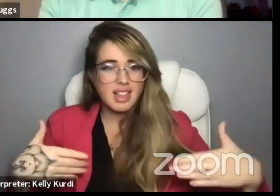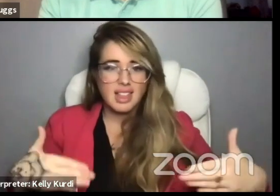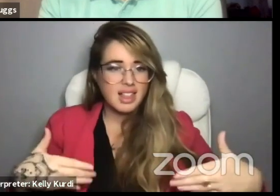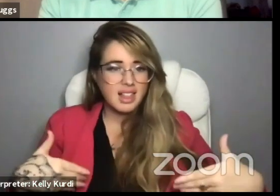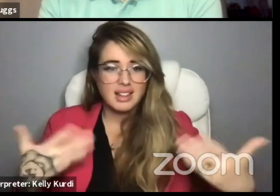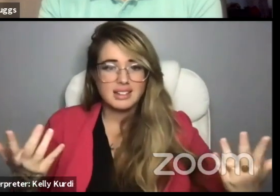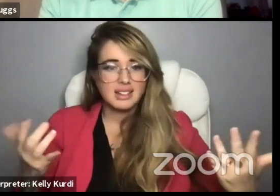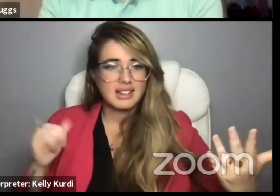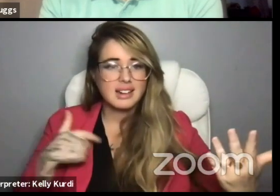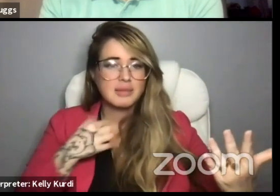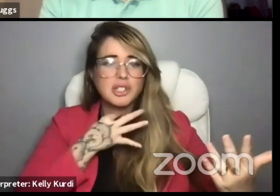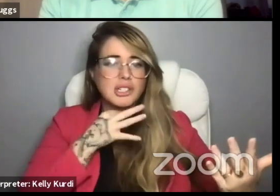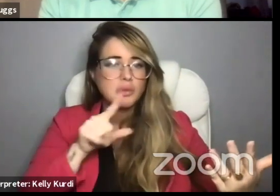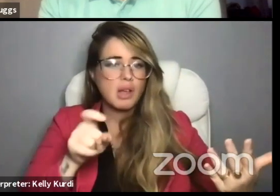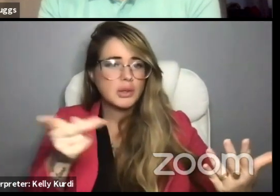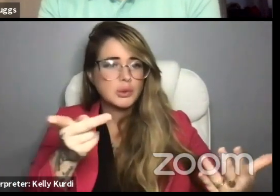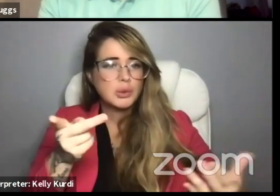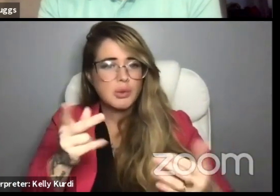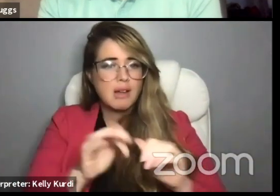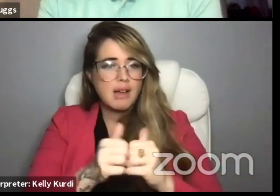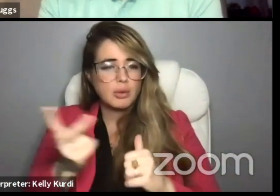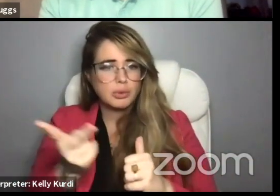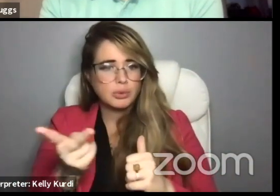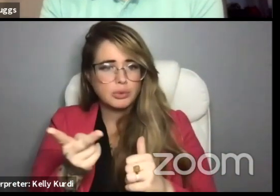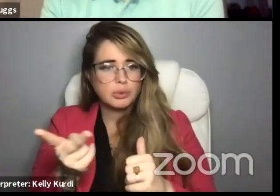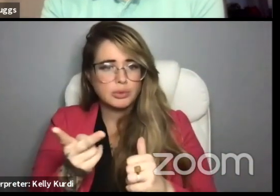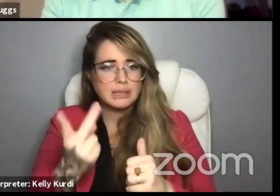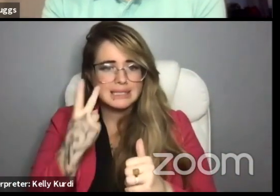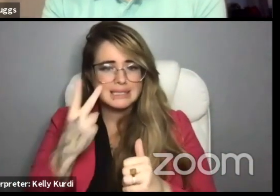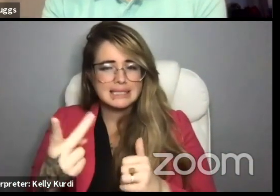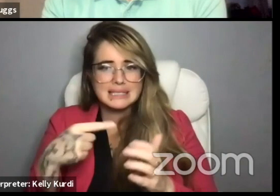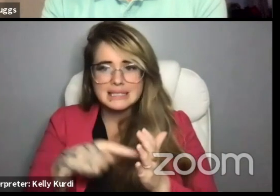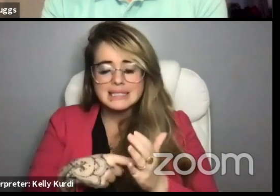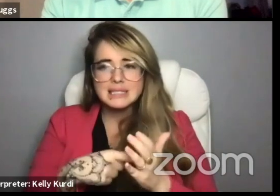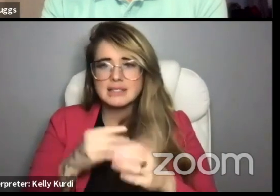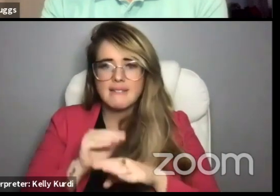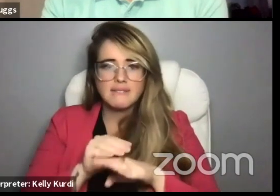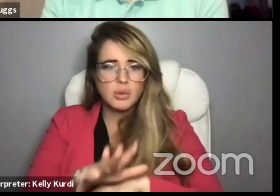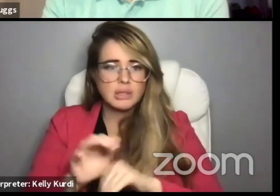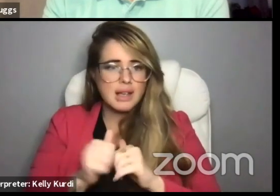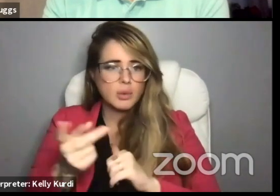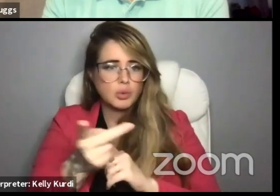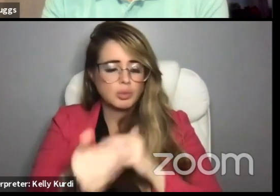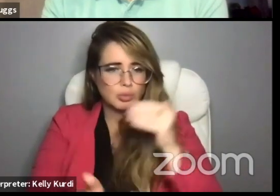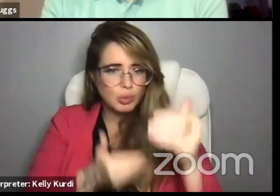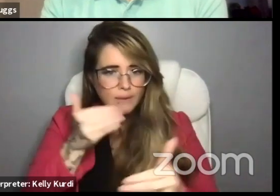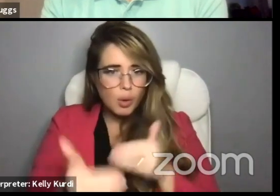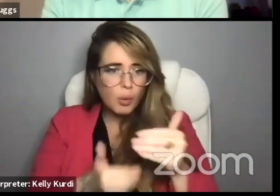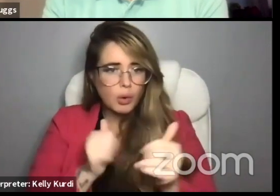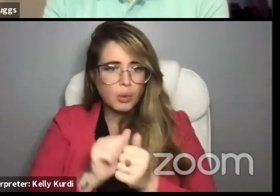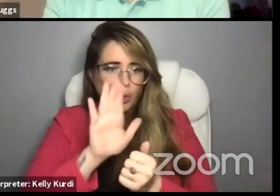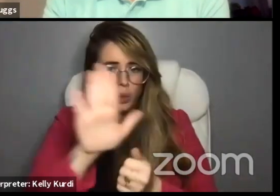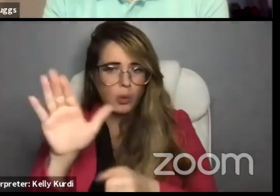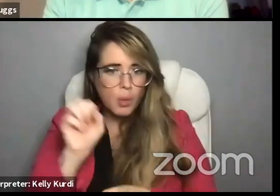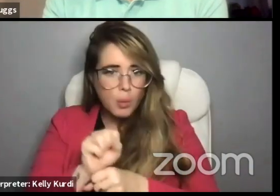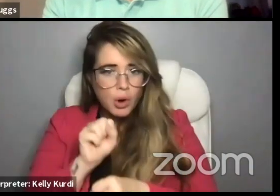and so I'm curious about how do you see this influencing how you move forward in your work?